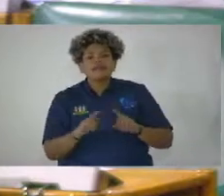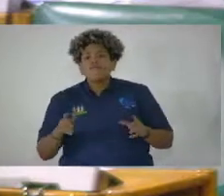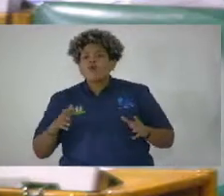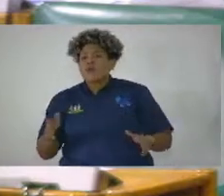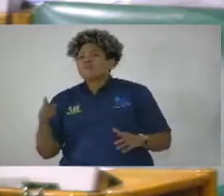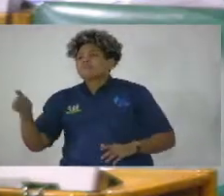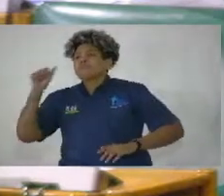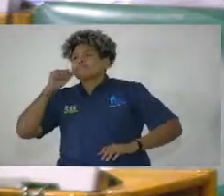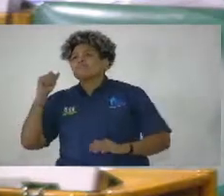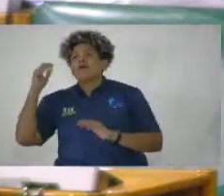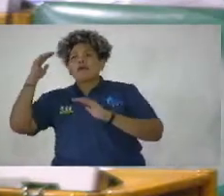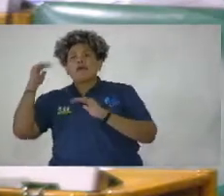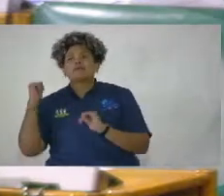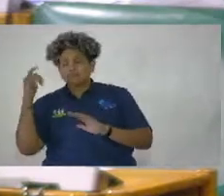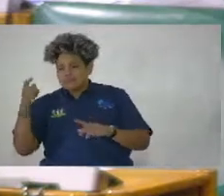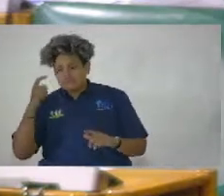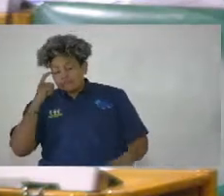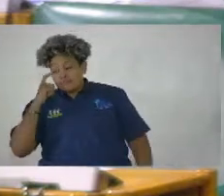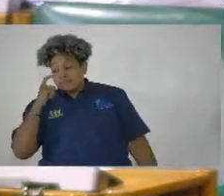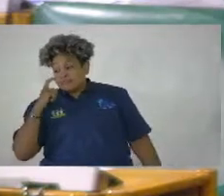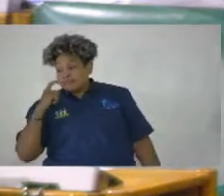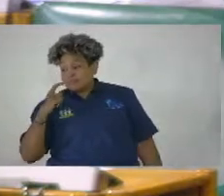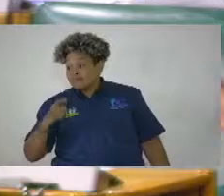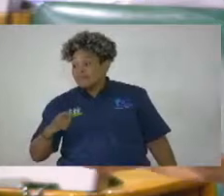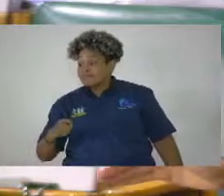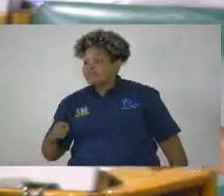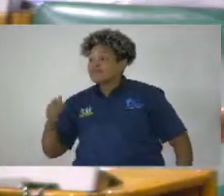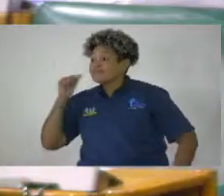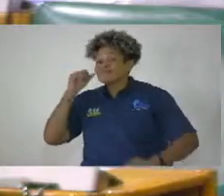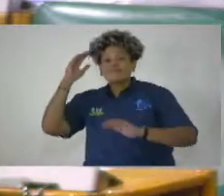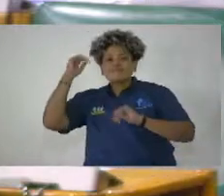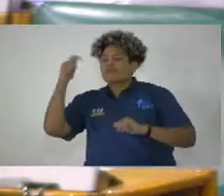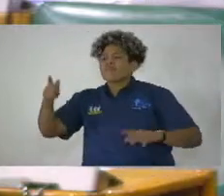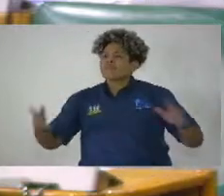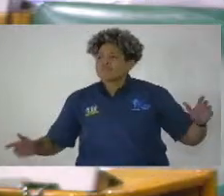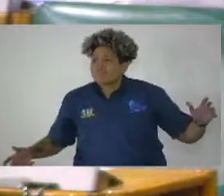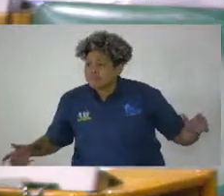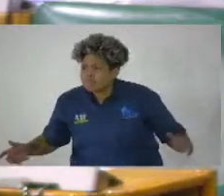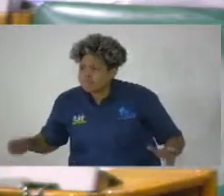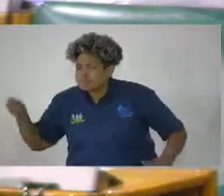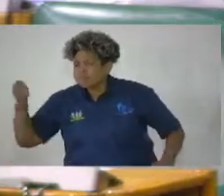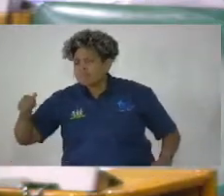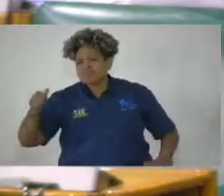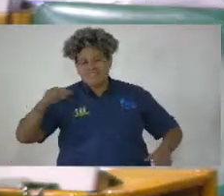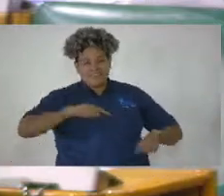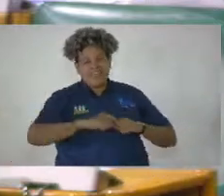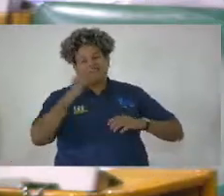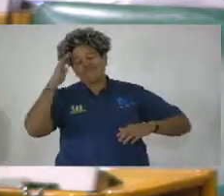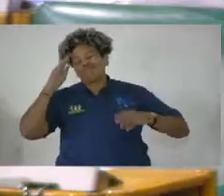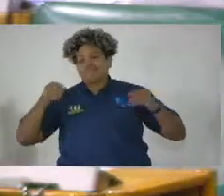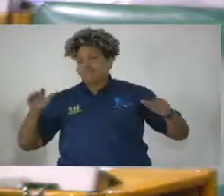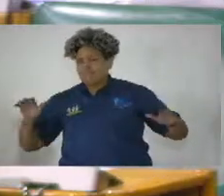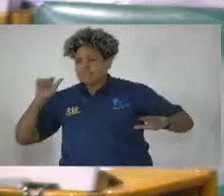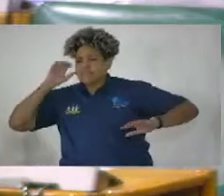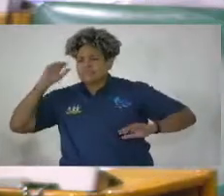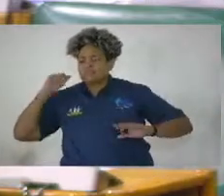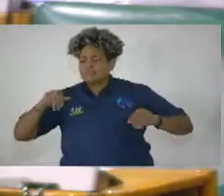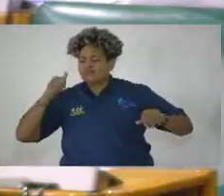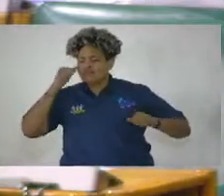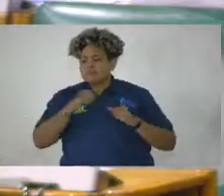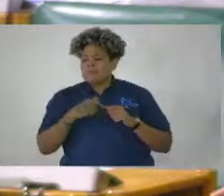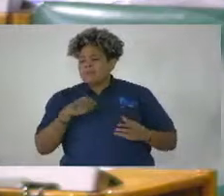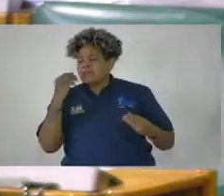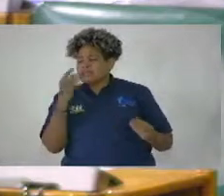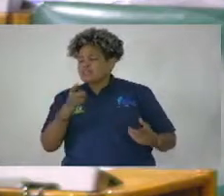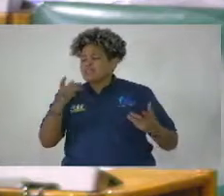that you are not going to see at the outset necessarily. So you remember I said to you